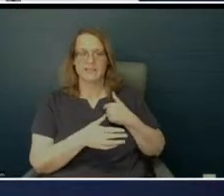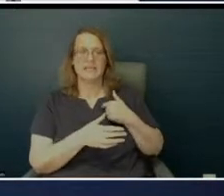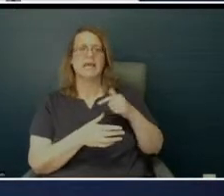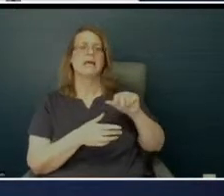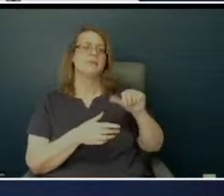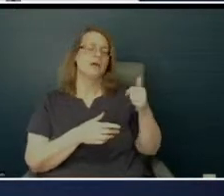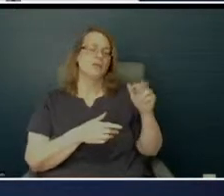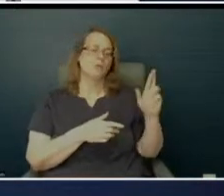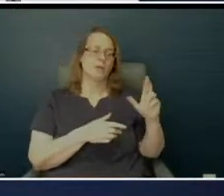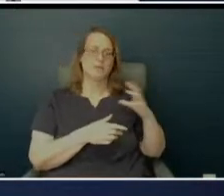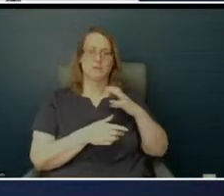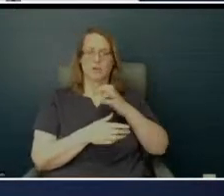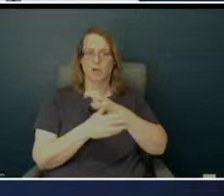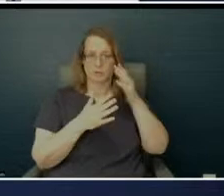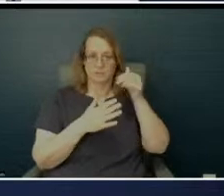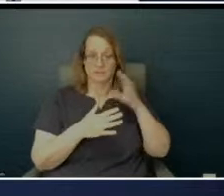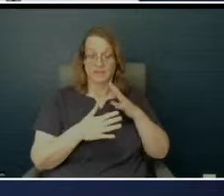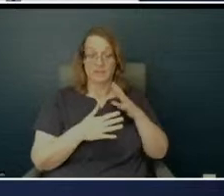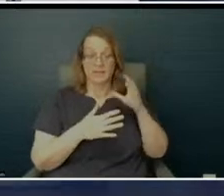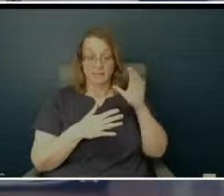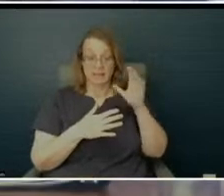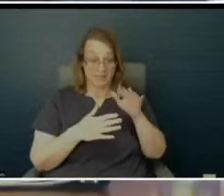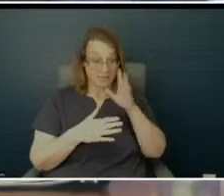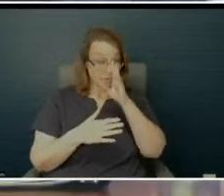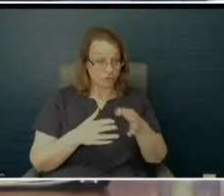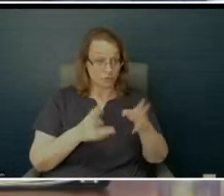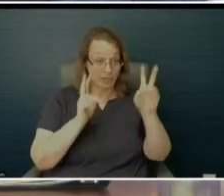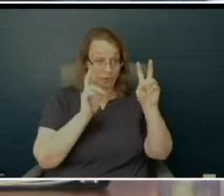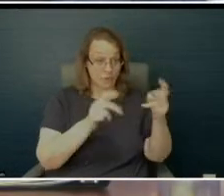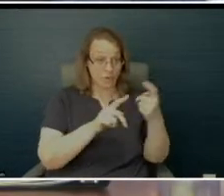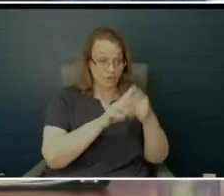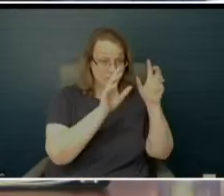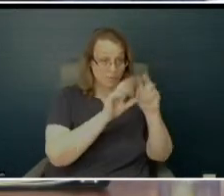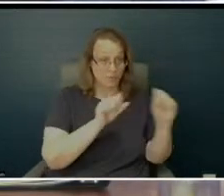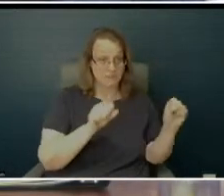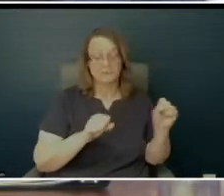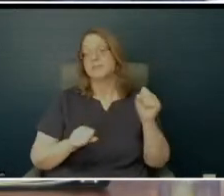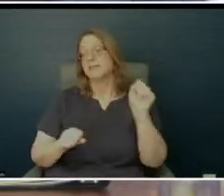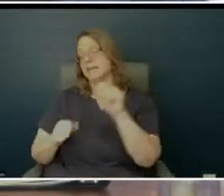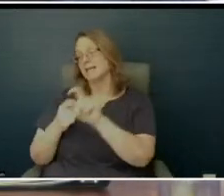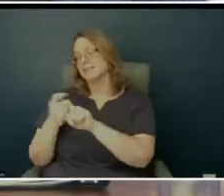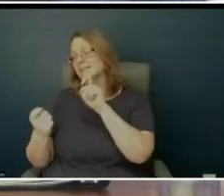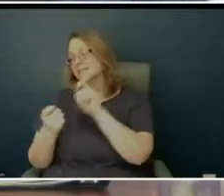a direct quote from President Trump, correct? That's an exact quote from the president, yes.